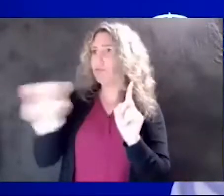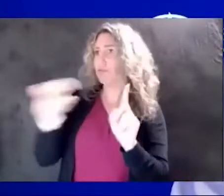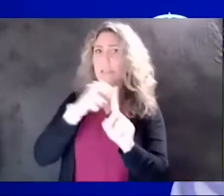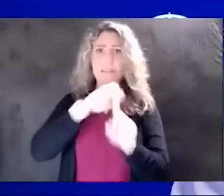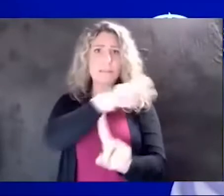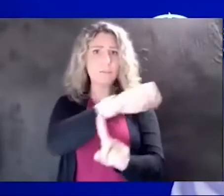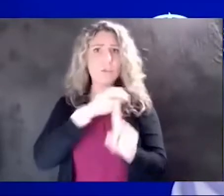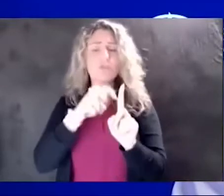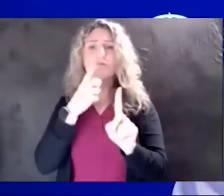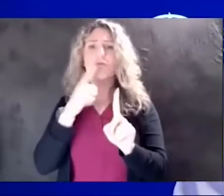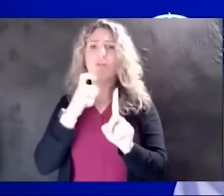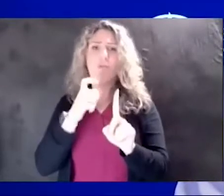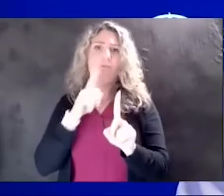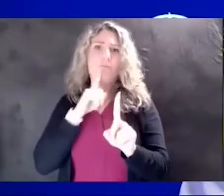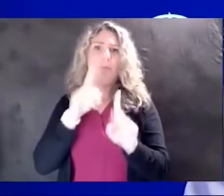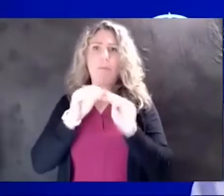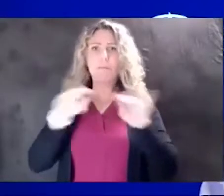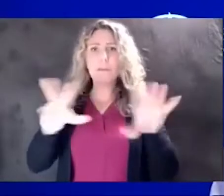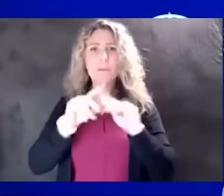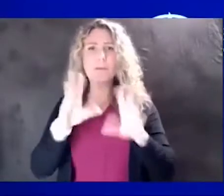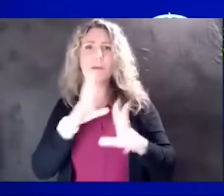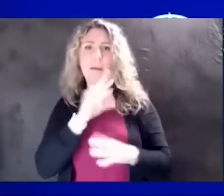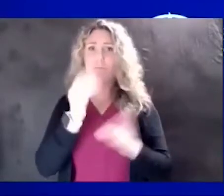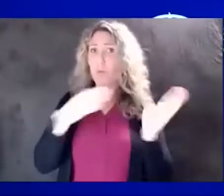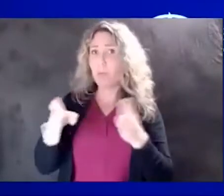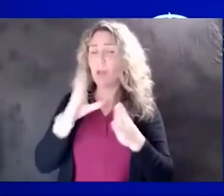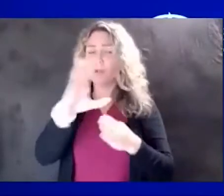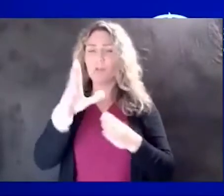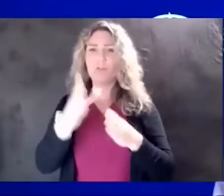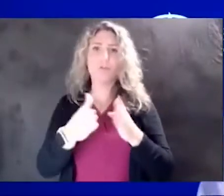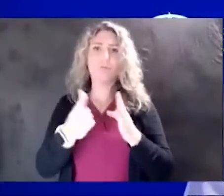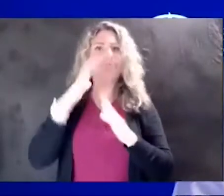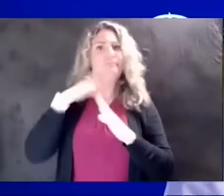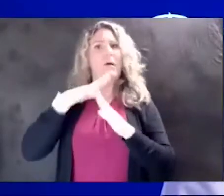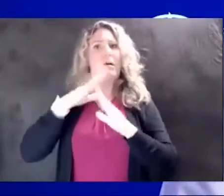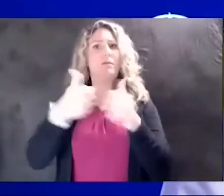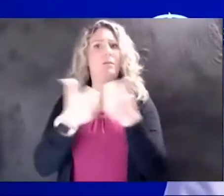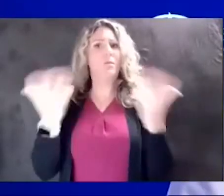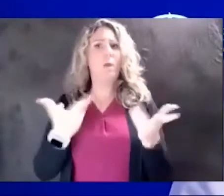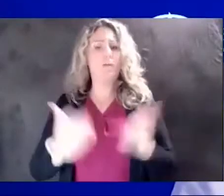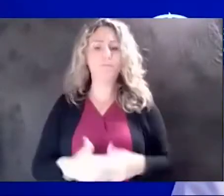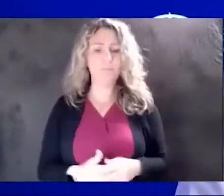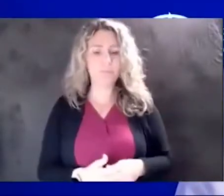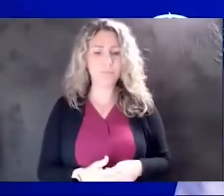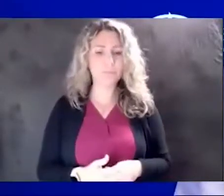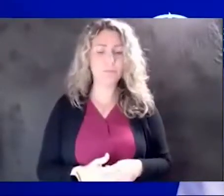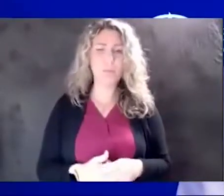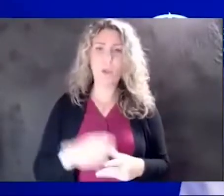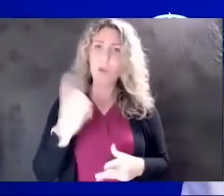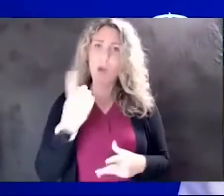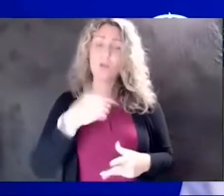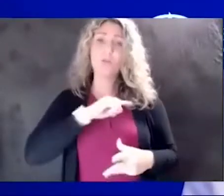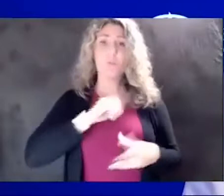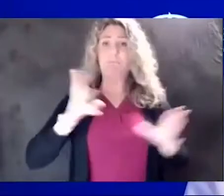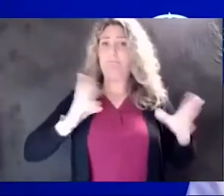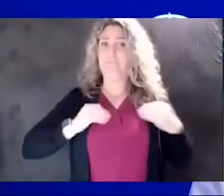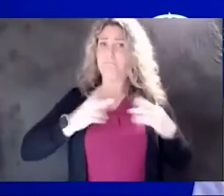are you preparing? And what are the major challenges for you right now? Yeah, you know, we always, and we have been taking